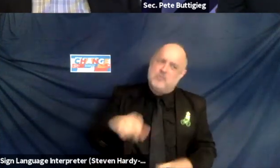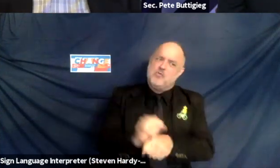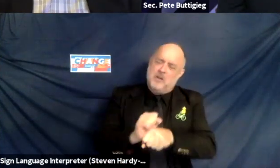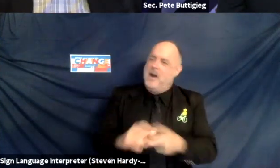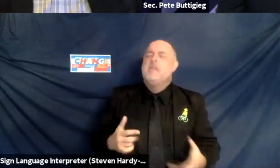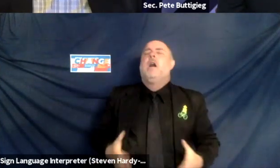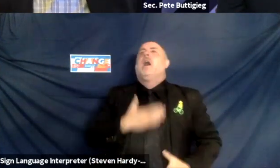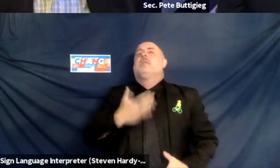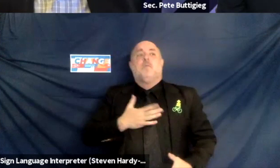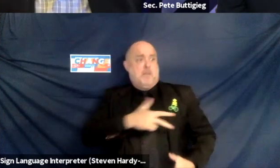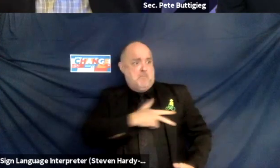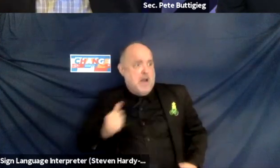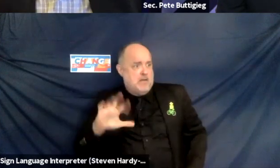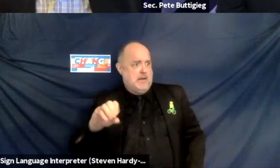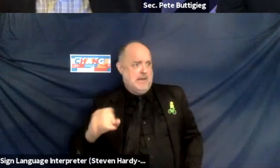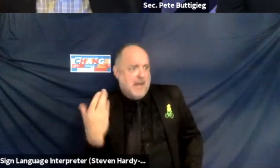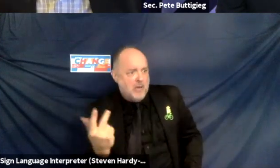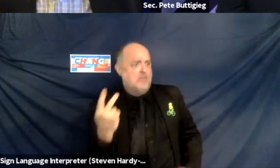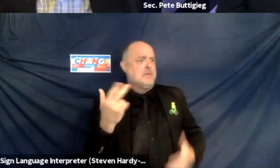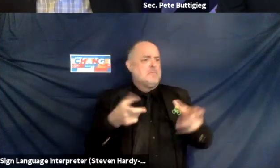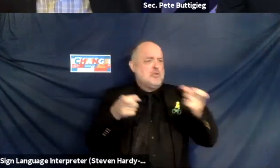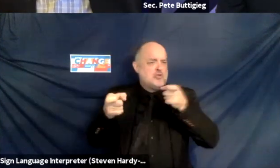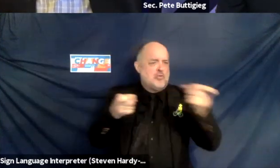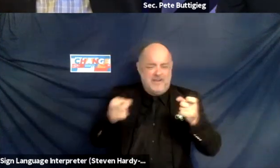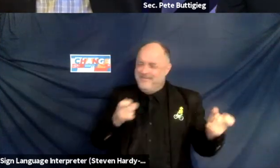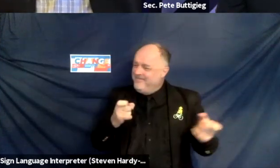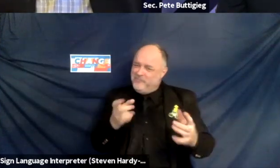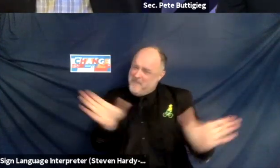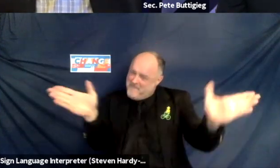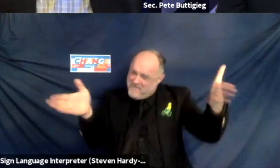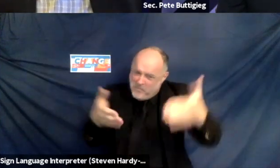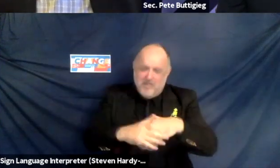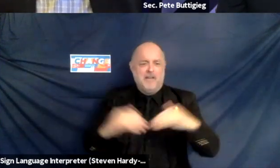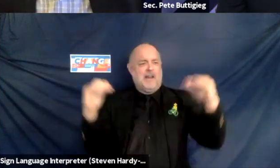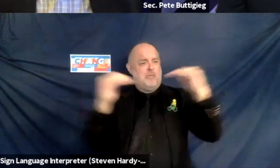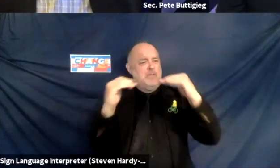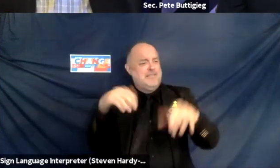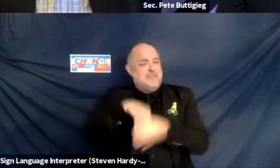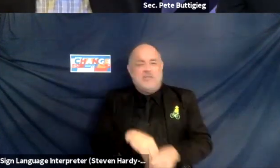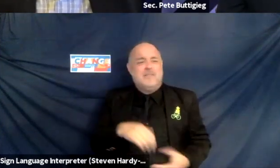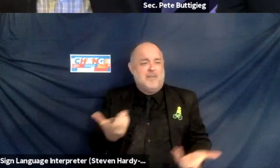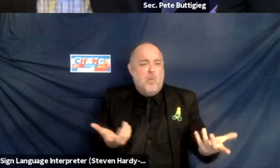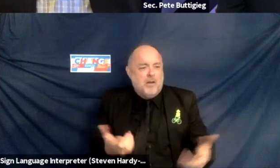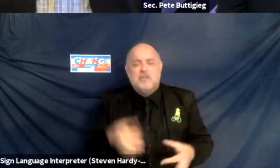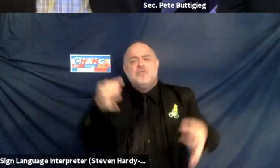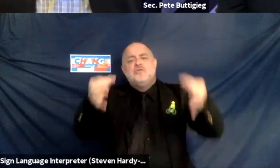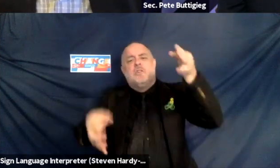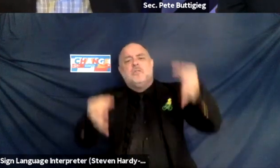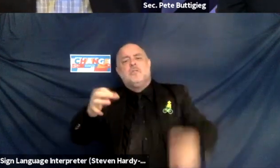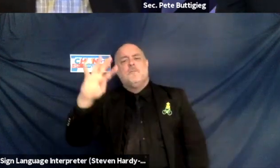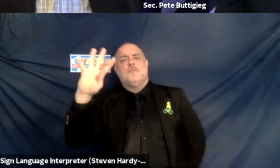Biden-Harris administration's priorities around equity in particular, particularly through Justice 40, which is named because it's